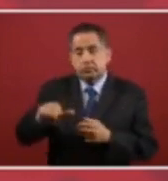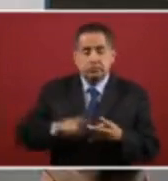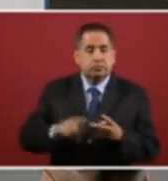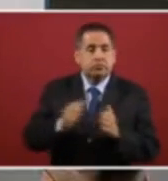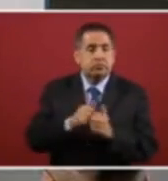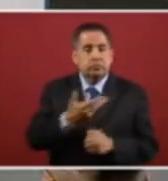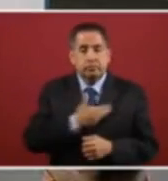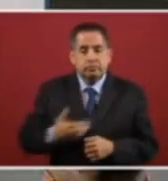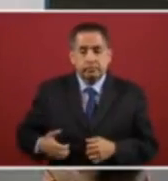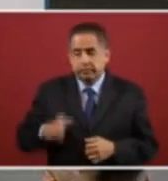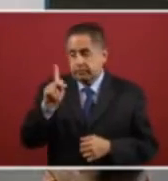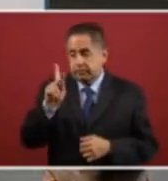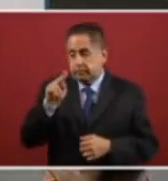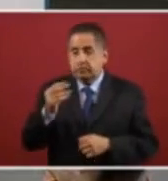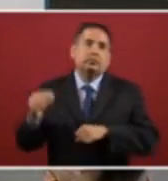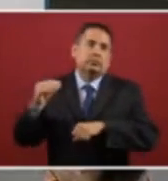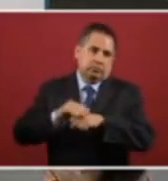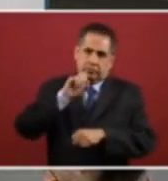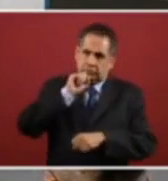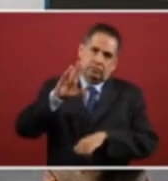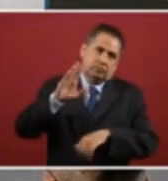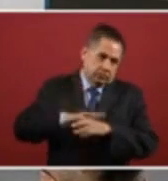And with President Peña, it grew